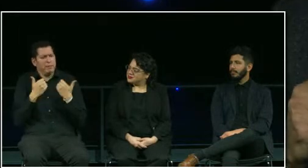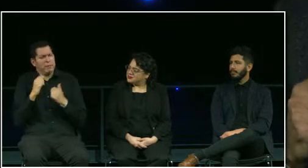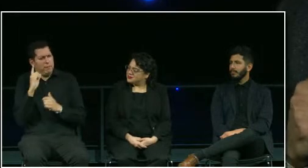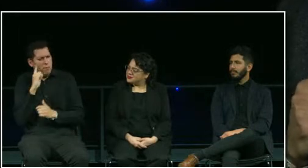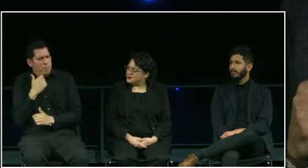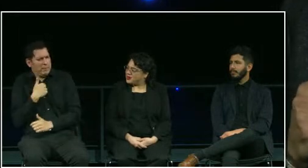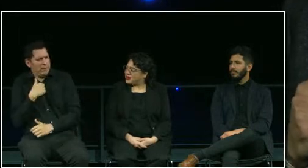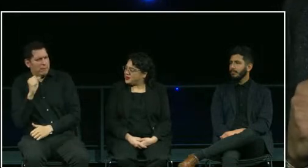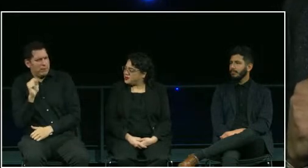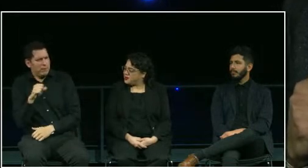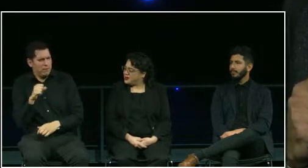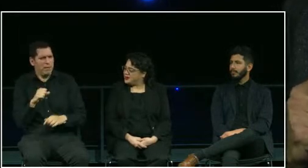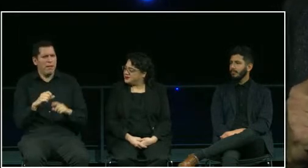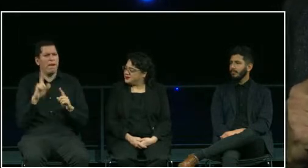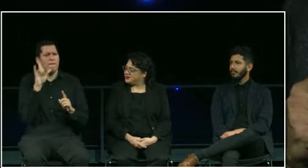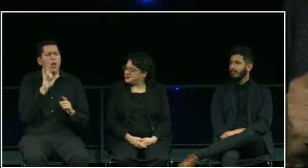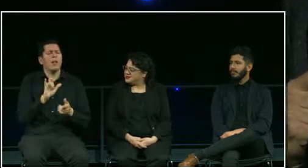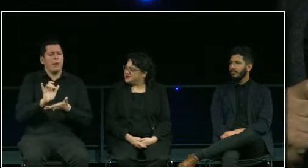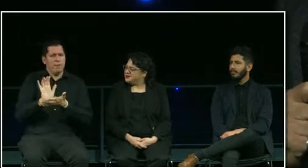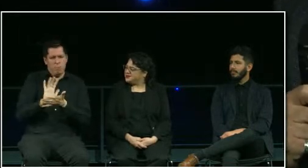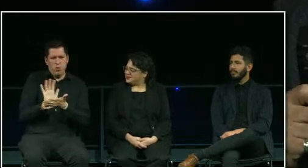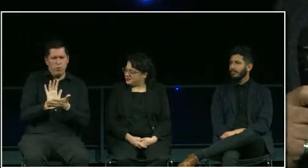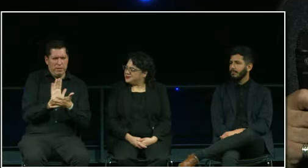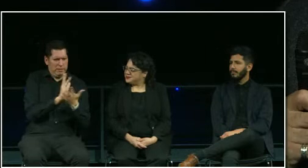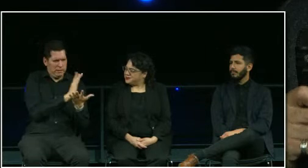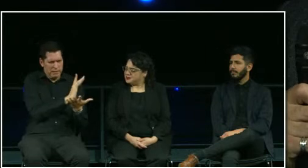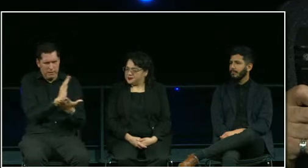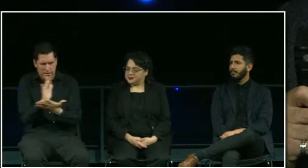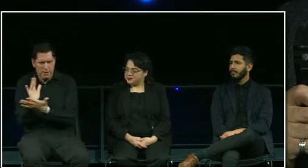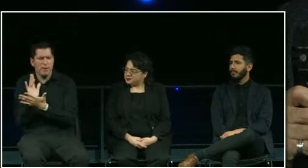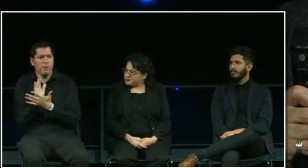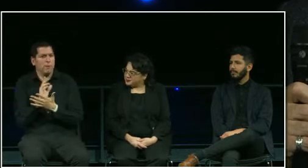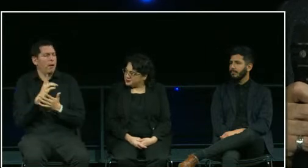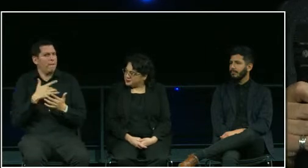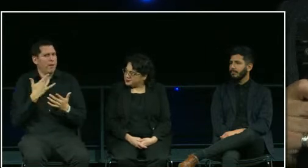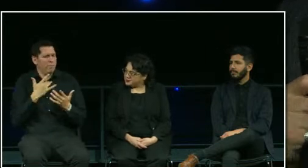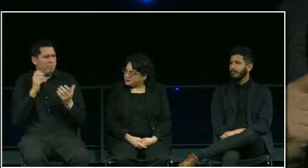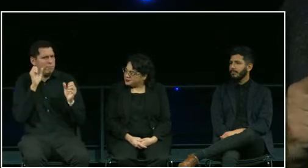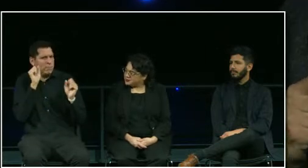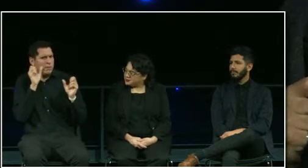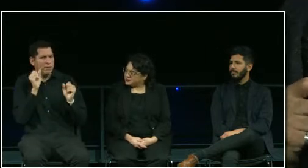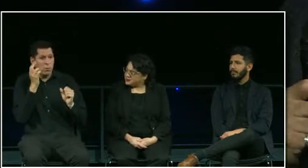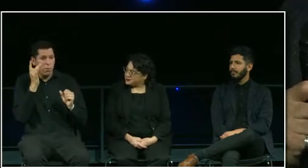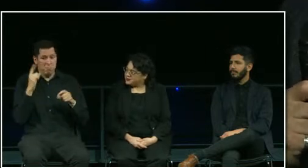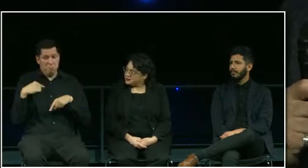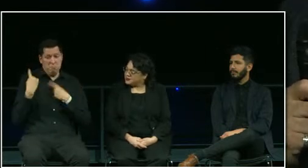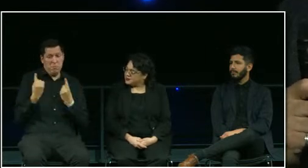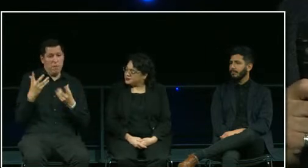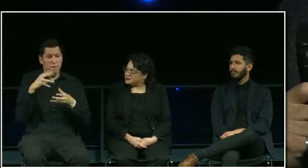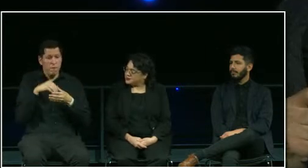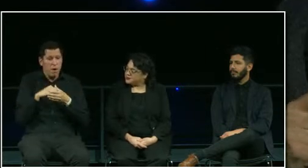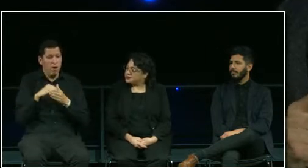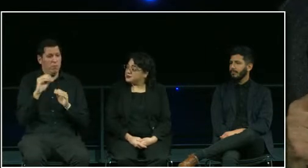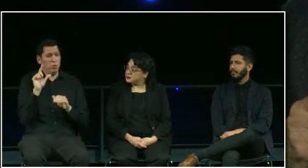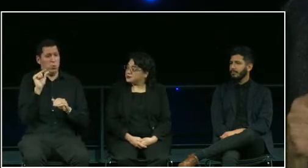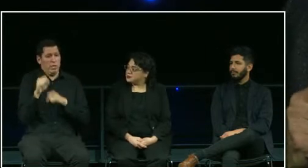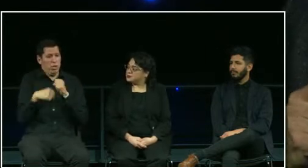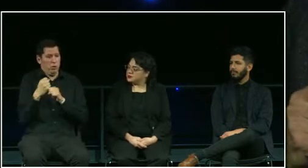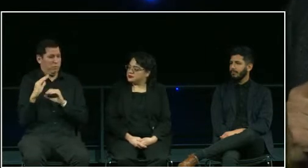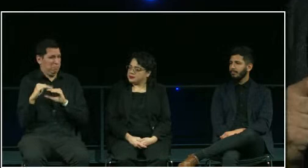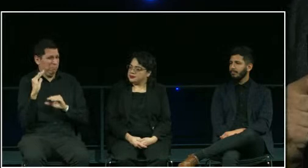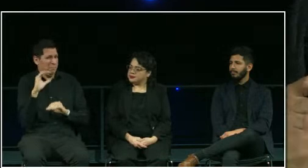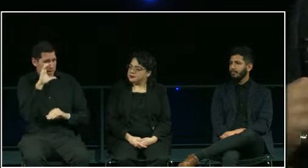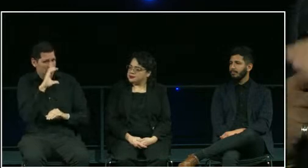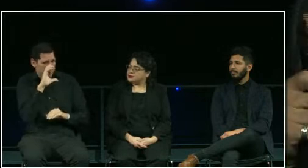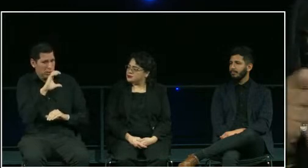And ironically, another thing that I thought was amazing about this is that I've been working in animation for more than 20 years. And